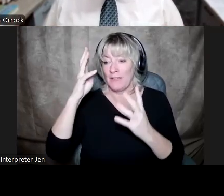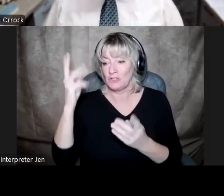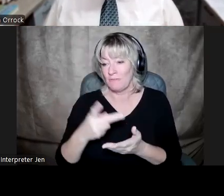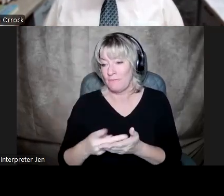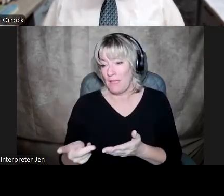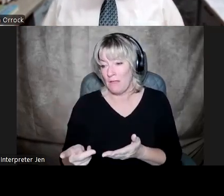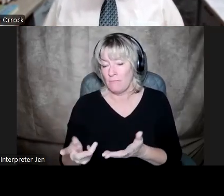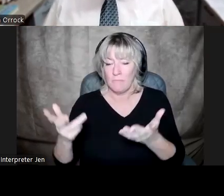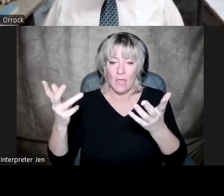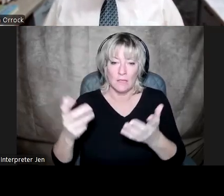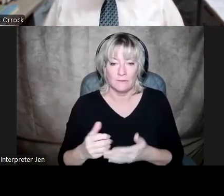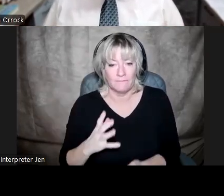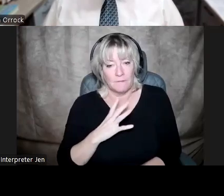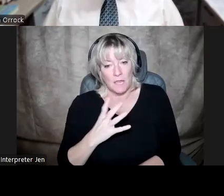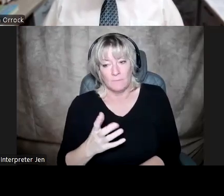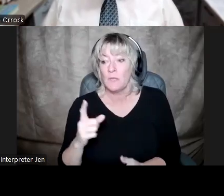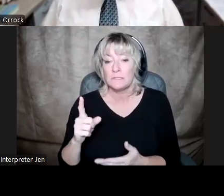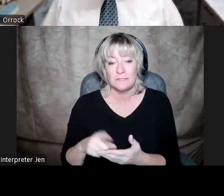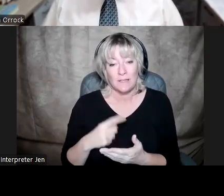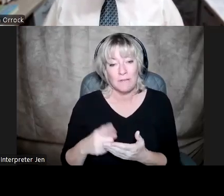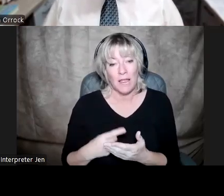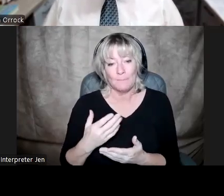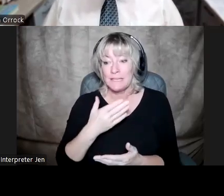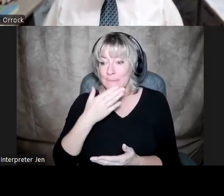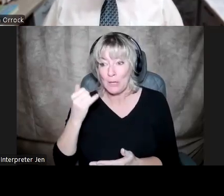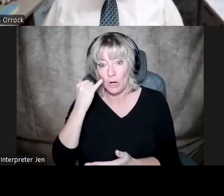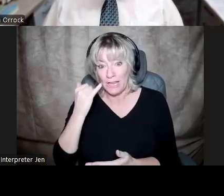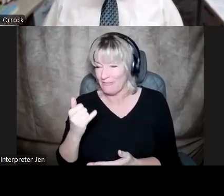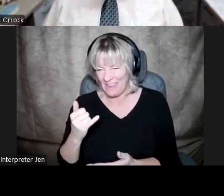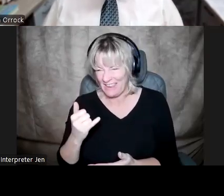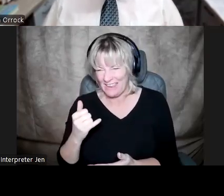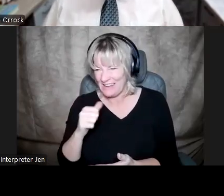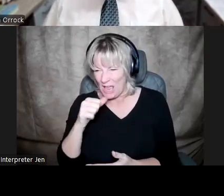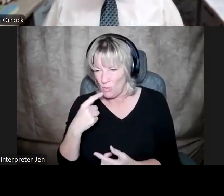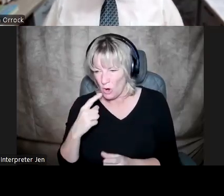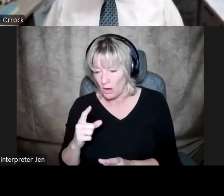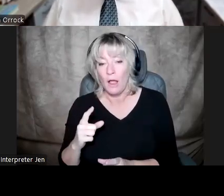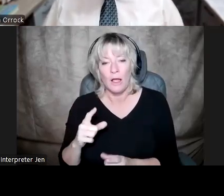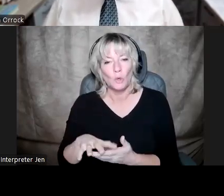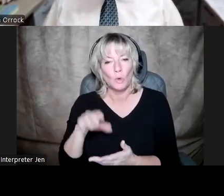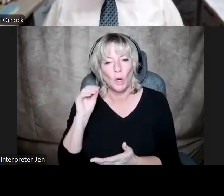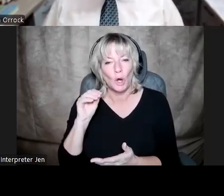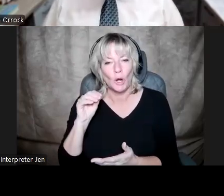they should. In fact, sometimes it's better because then you learn how to fill gaps, and